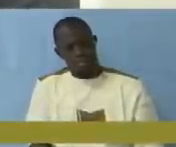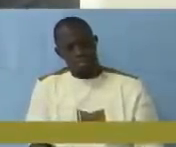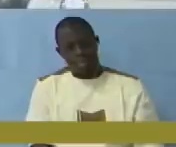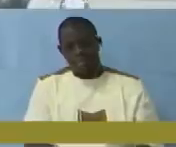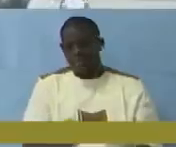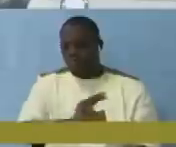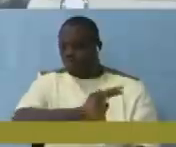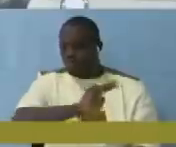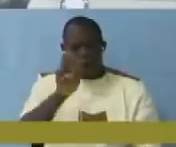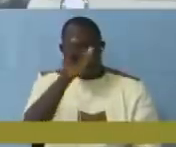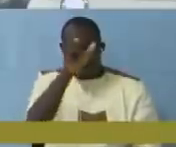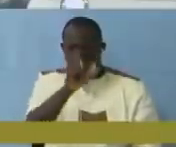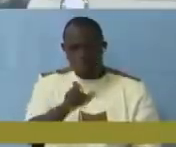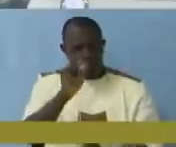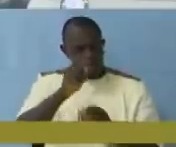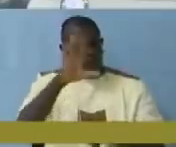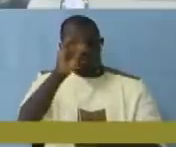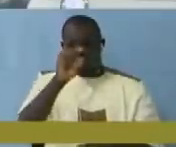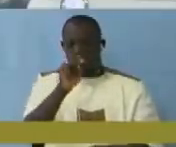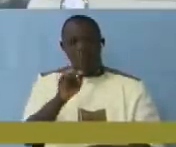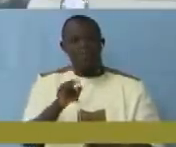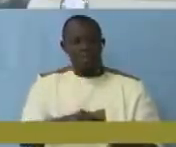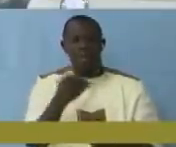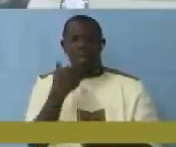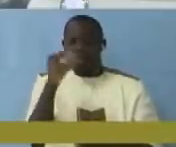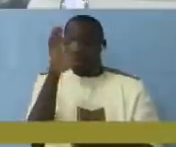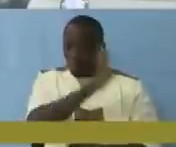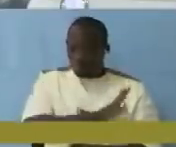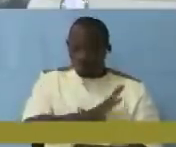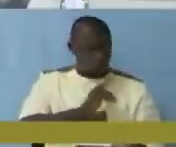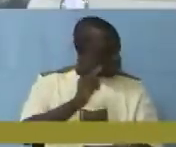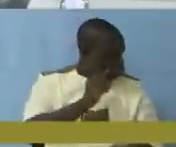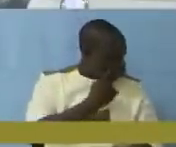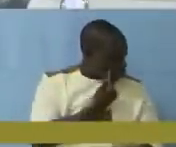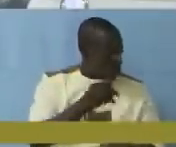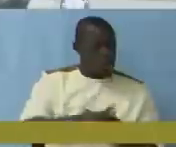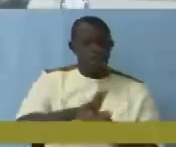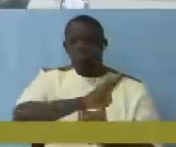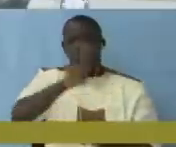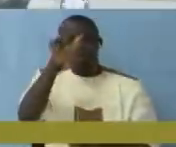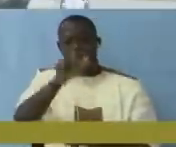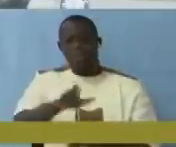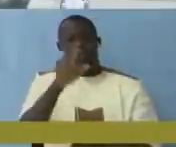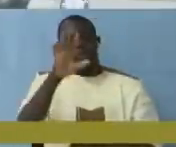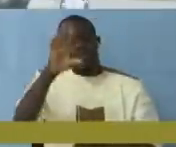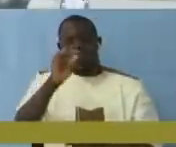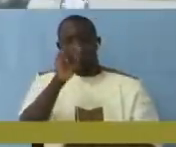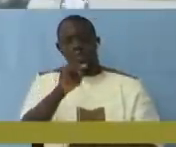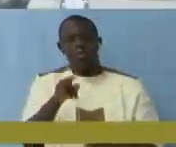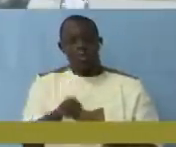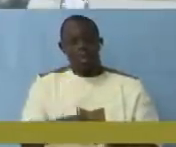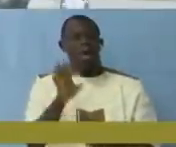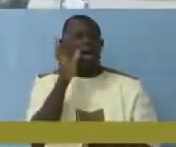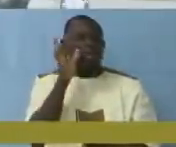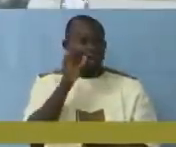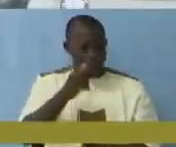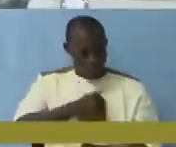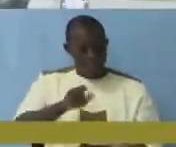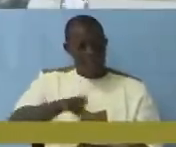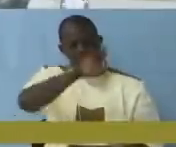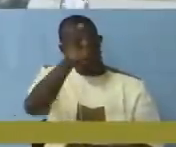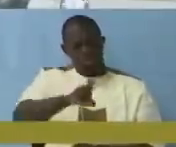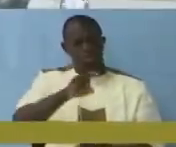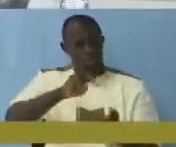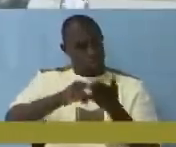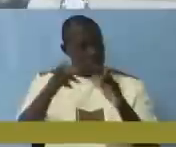Nobody can do that. Is it also shameful? So nobody can do that. Answer my question. Yes, It is